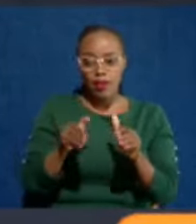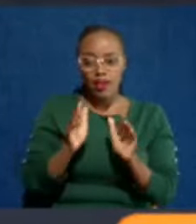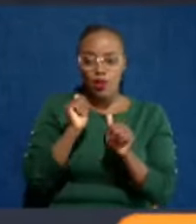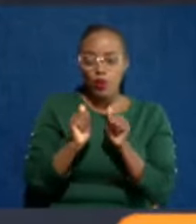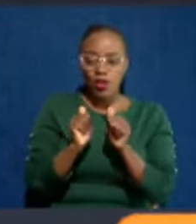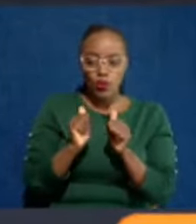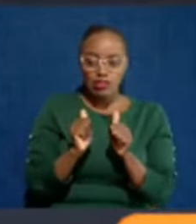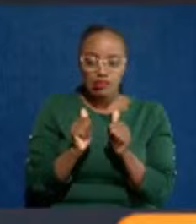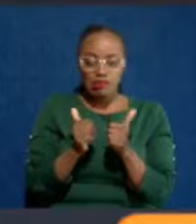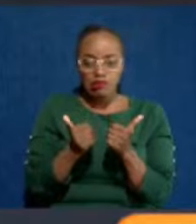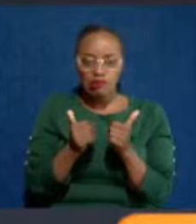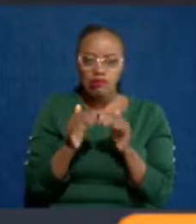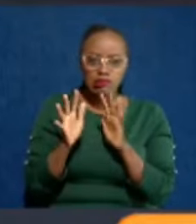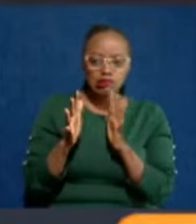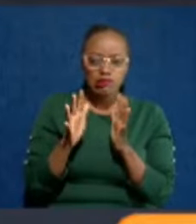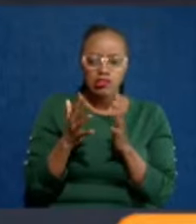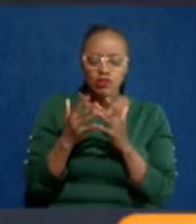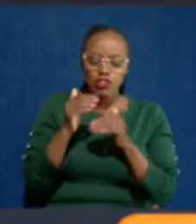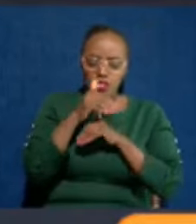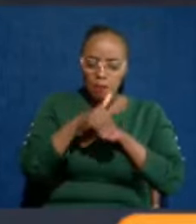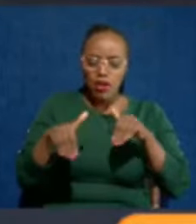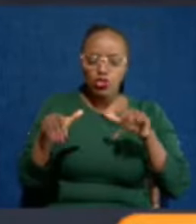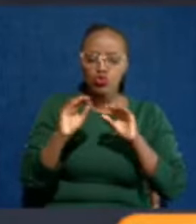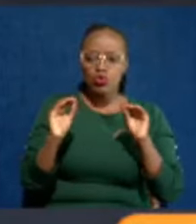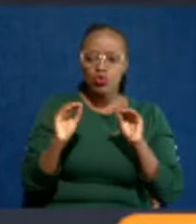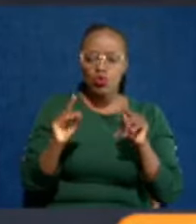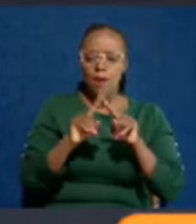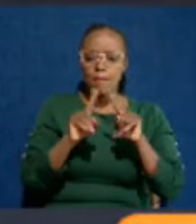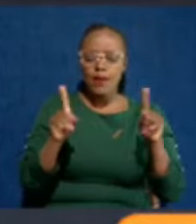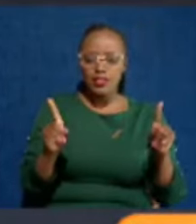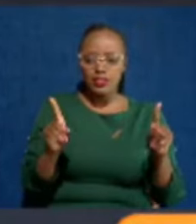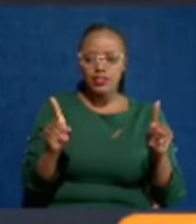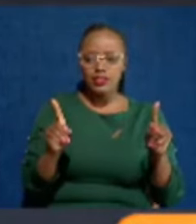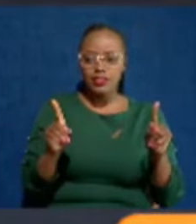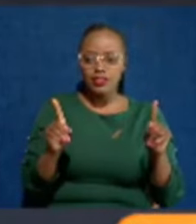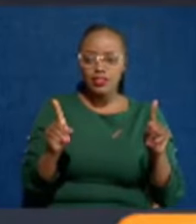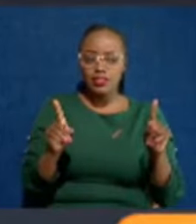is not impartial, but also is